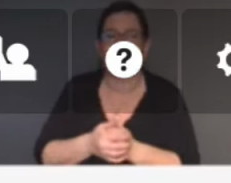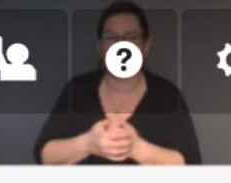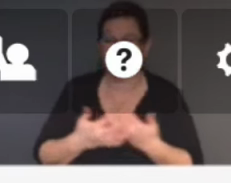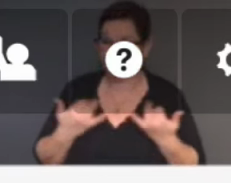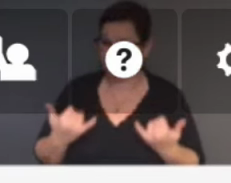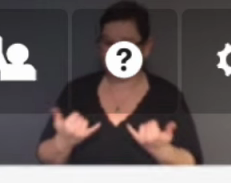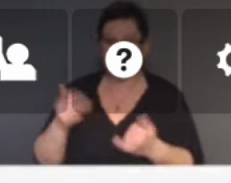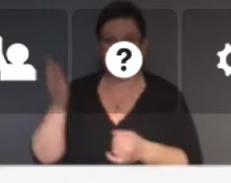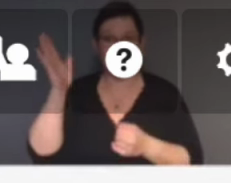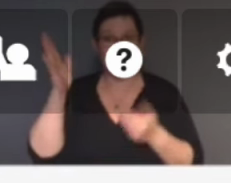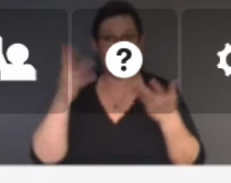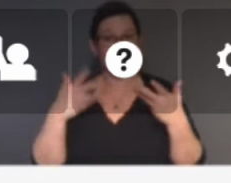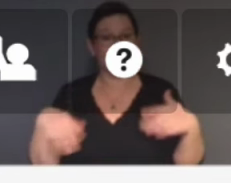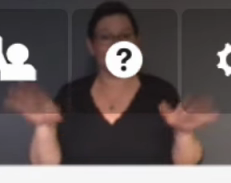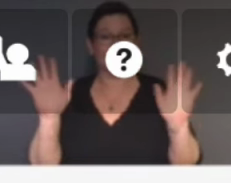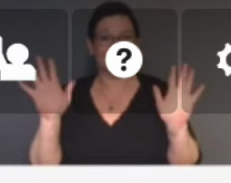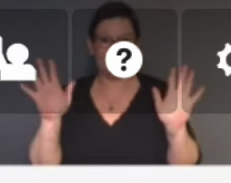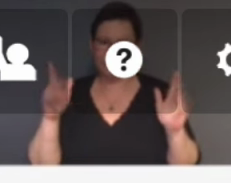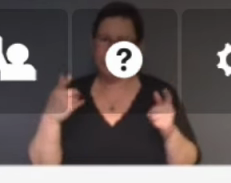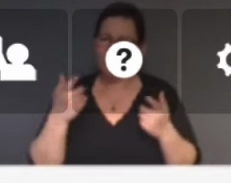Canada's tax system.